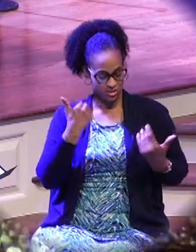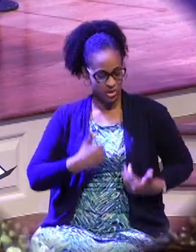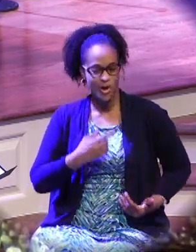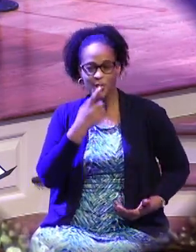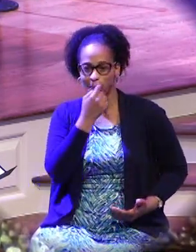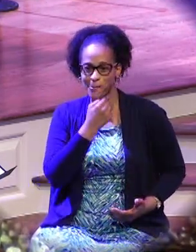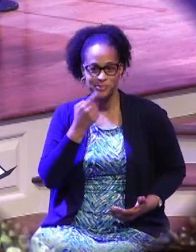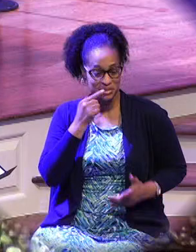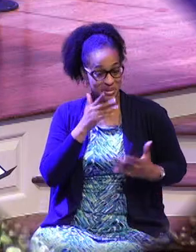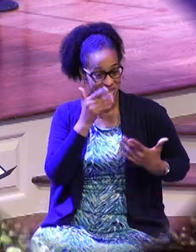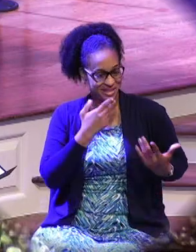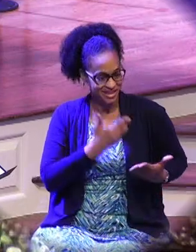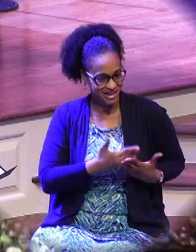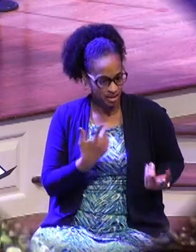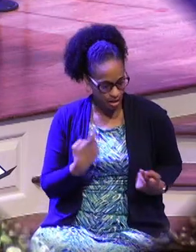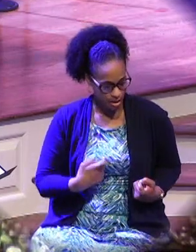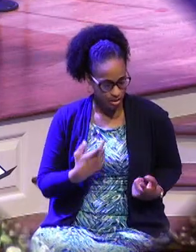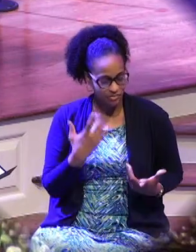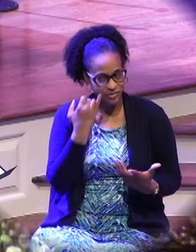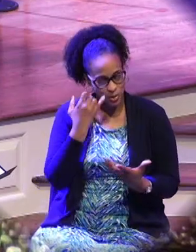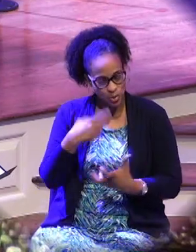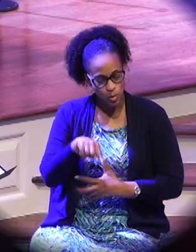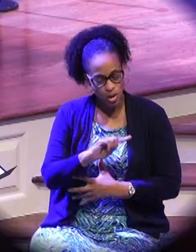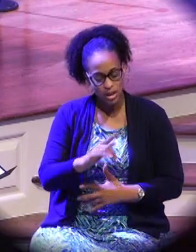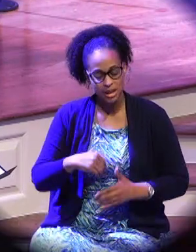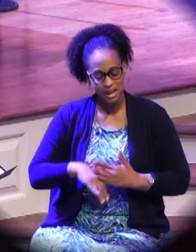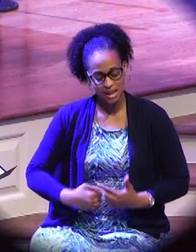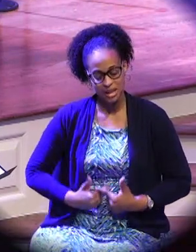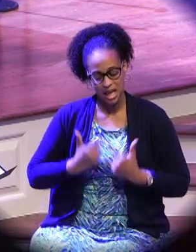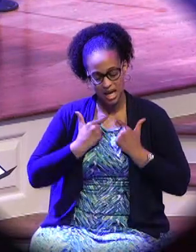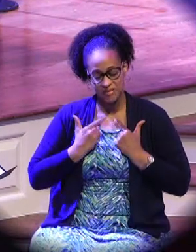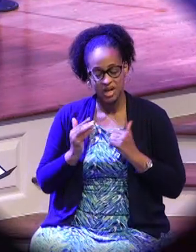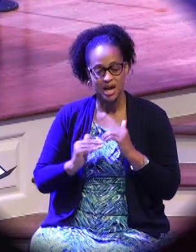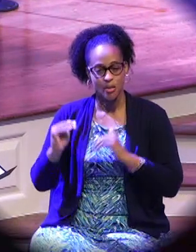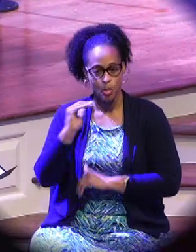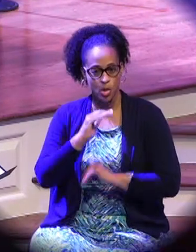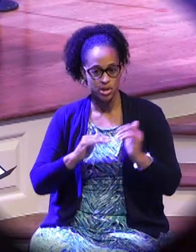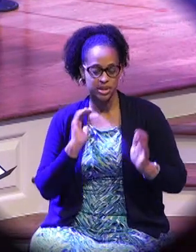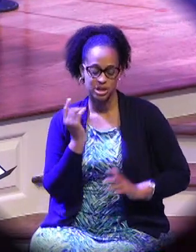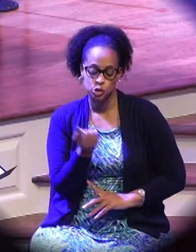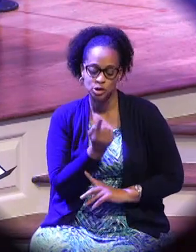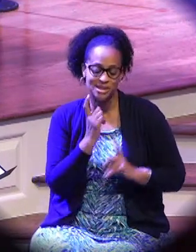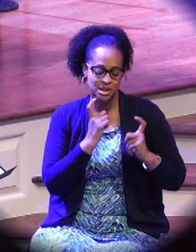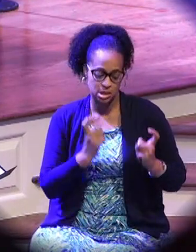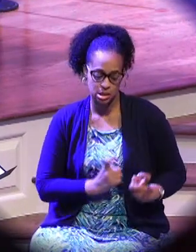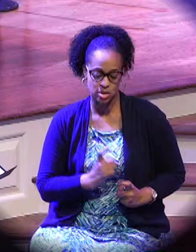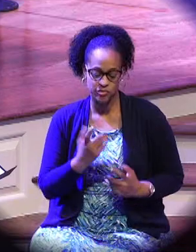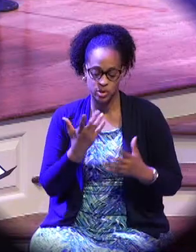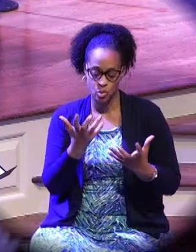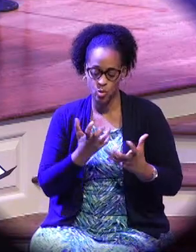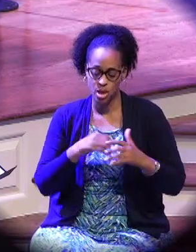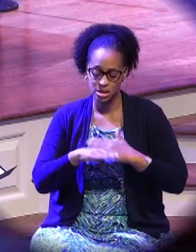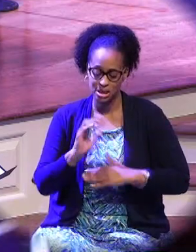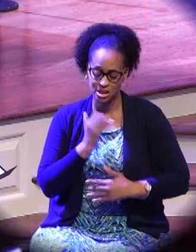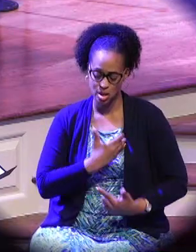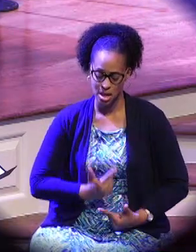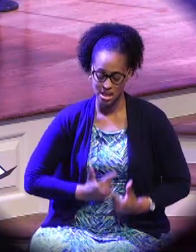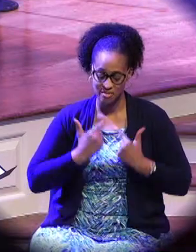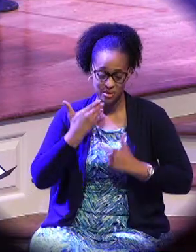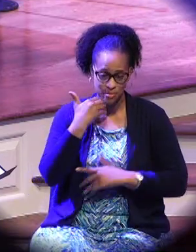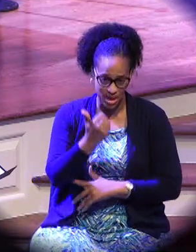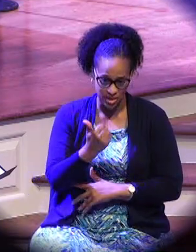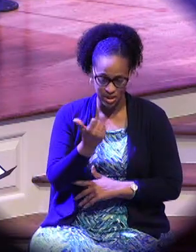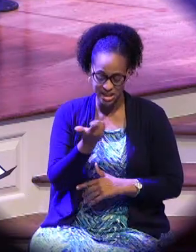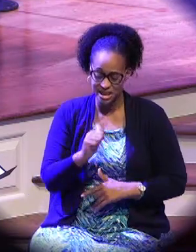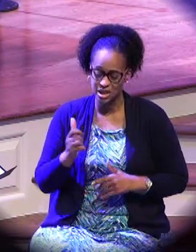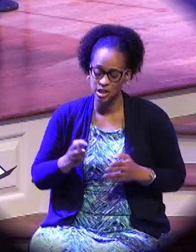right, if we want in life to be more than our sinfulness, if we want in our life to be better in any sort